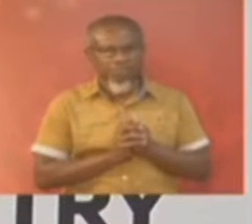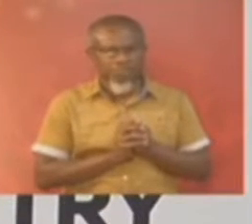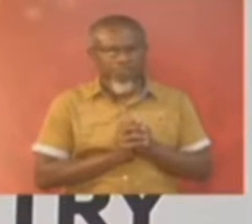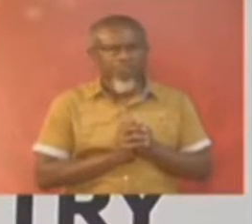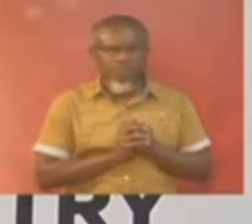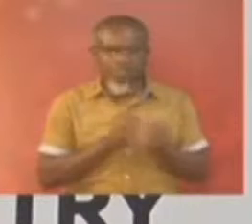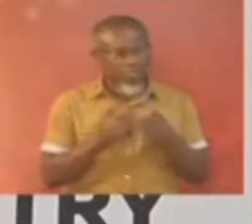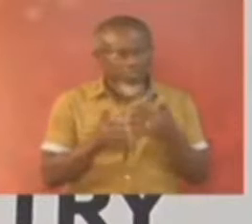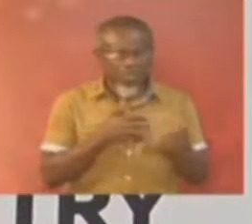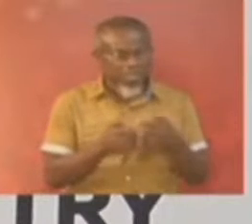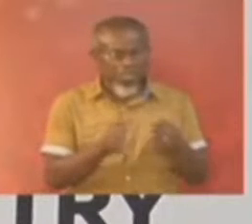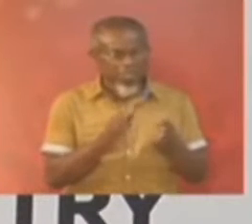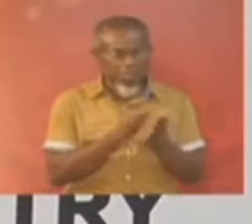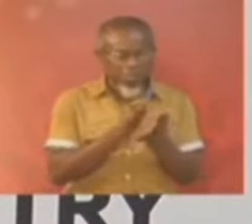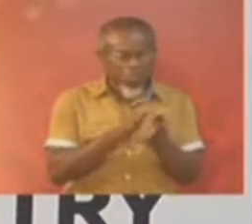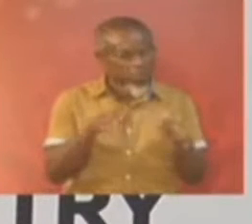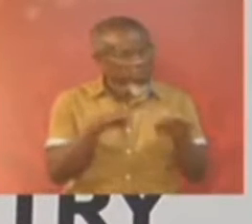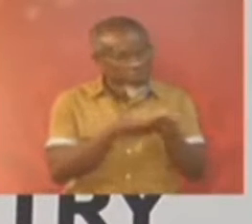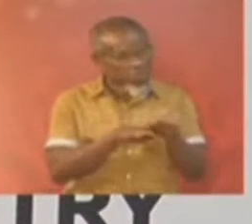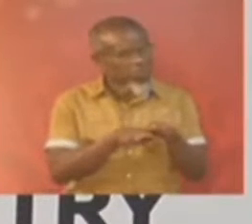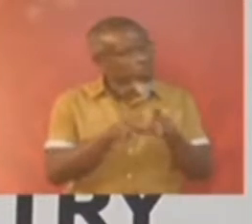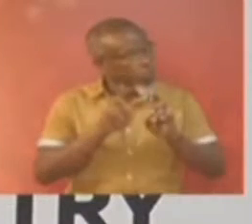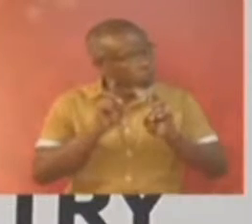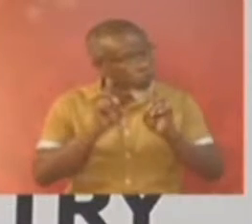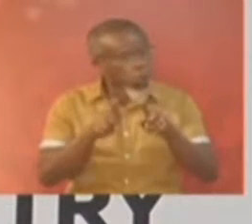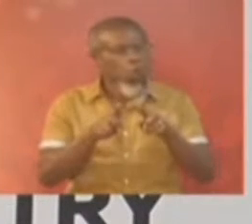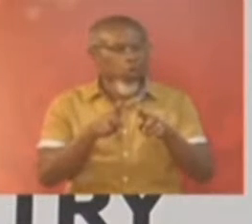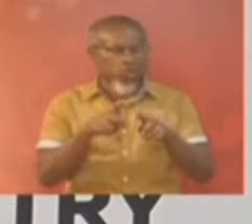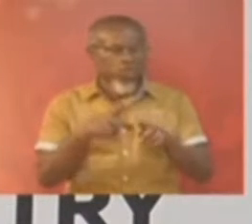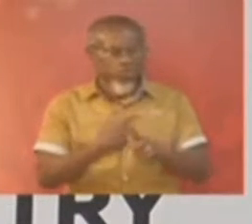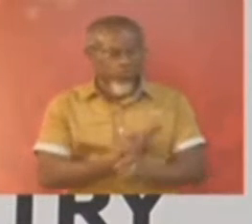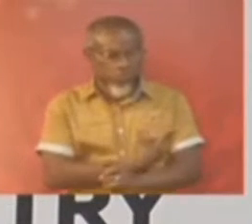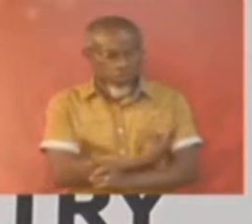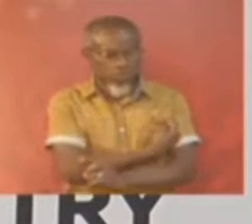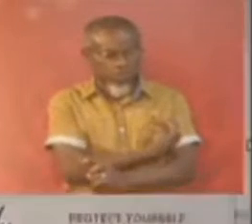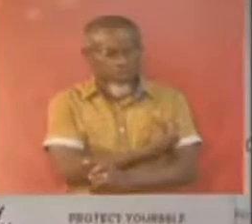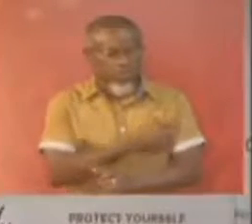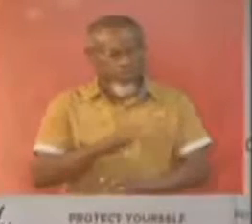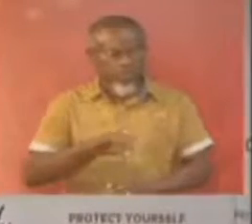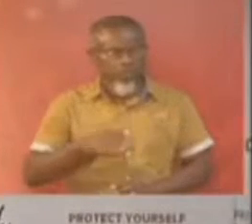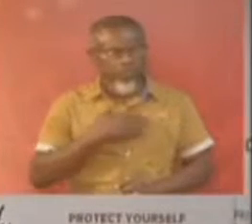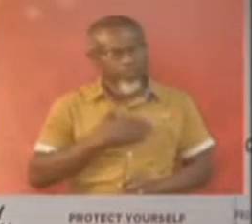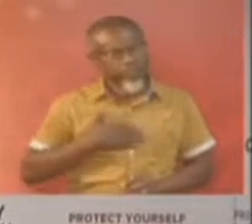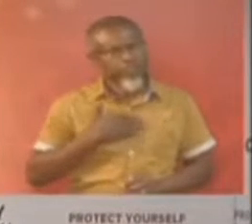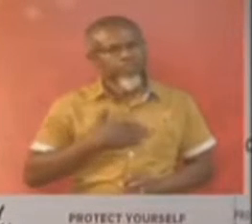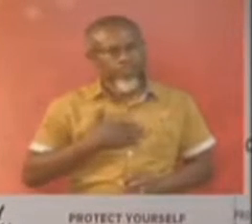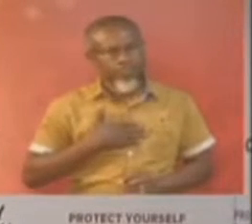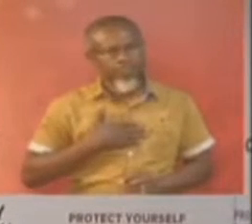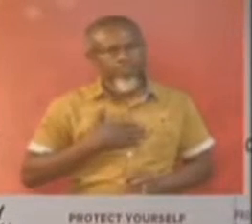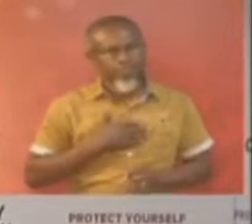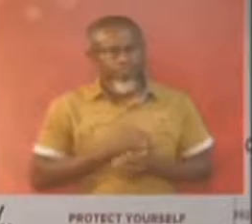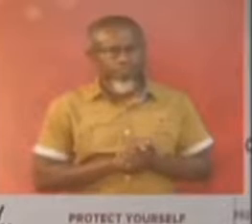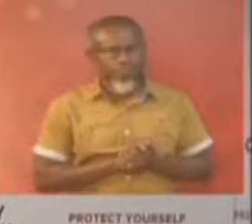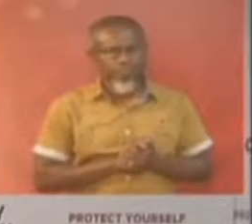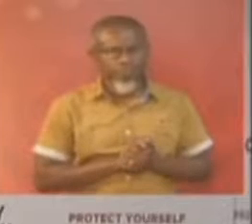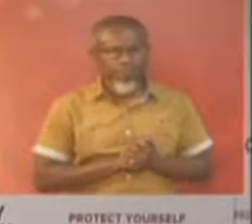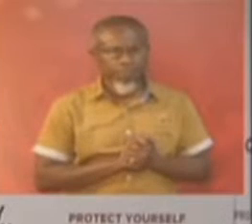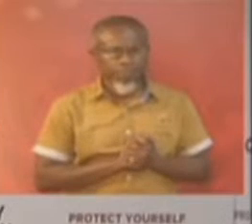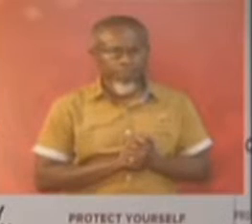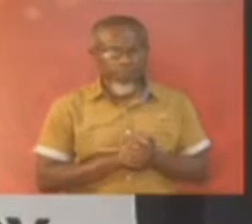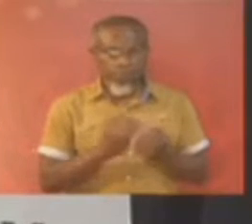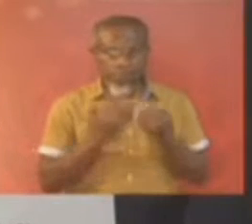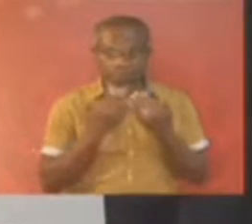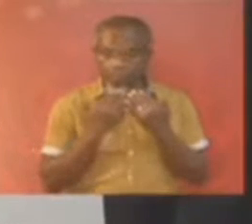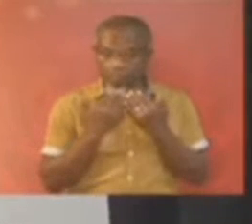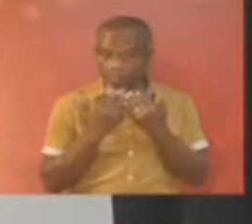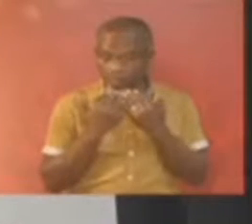face-to-face classes occurring at this point. Dr. Hines will go into the second part of the question. Okay, thank you for that, CMO. With